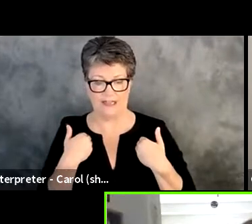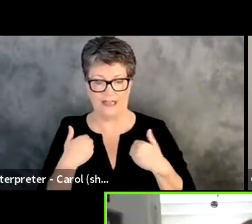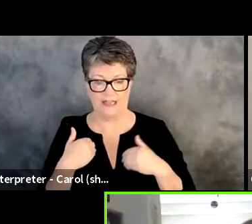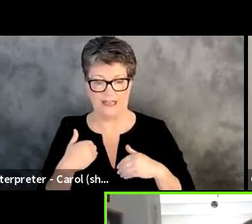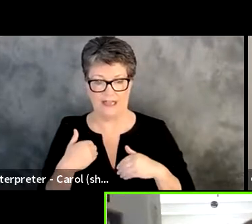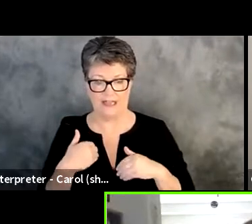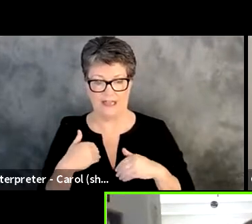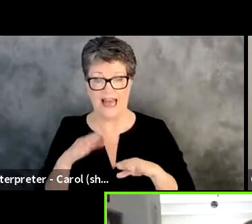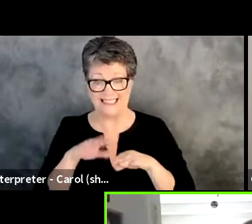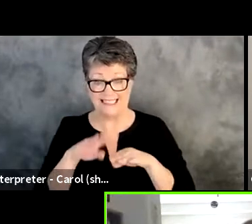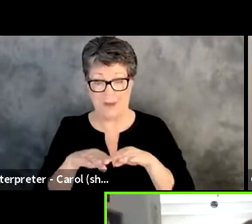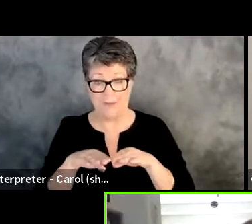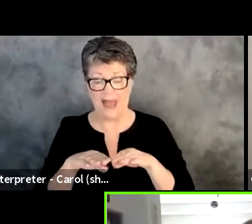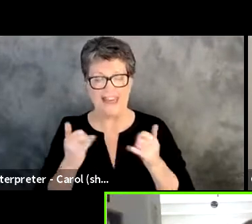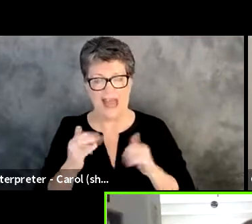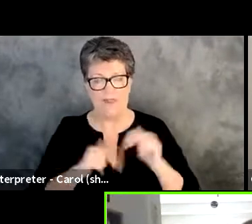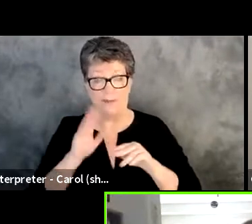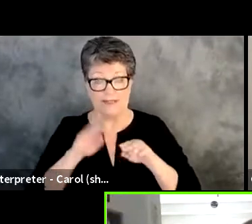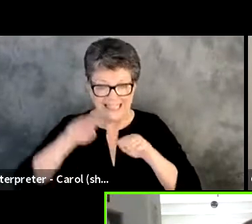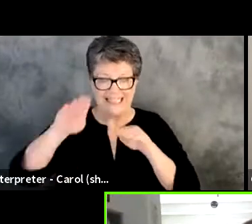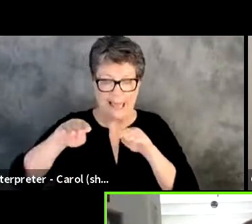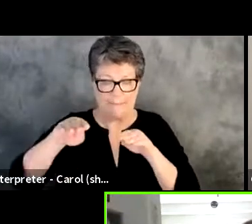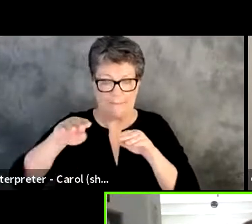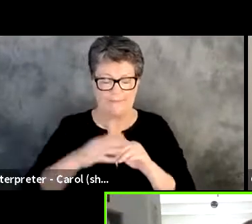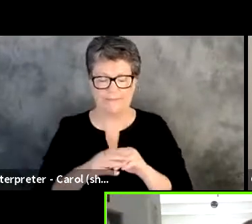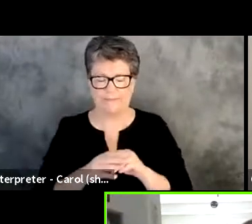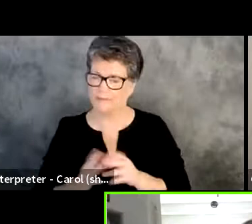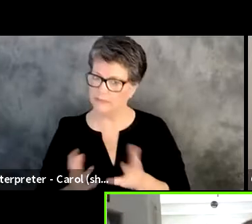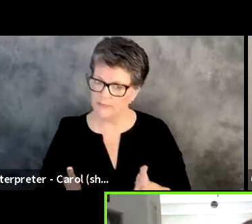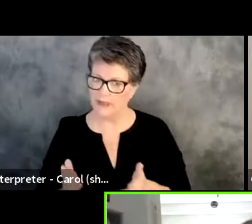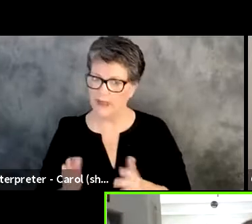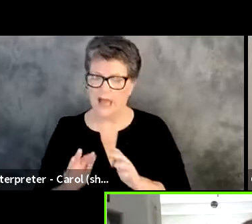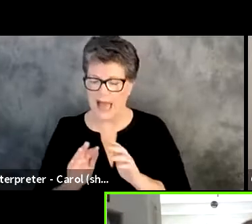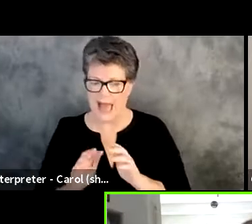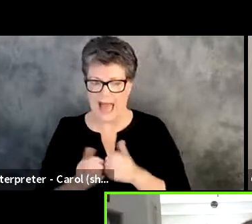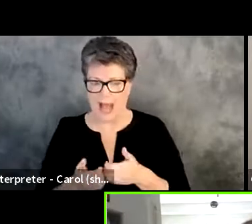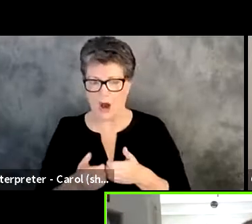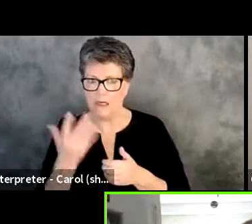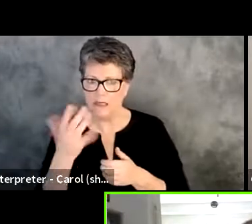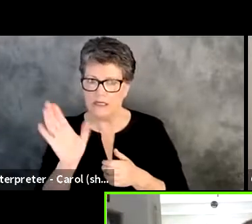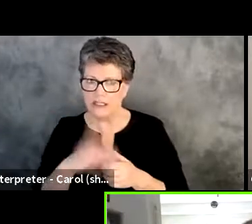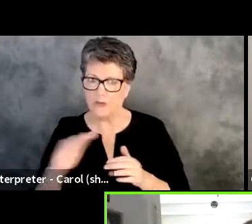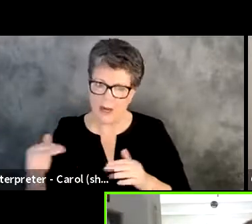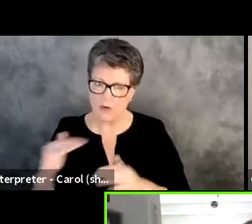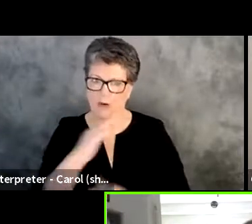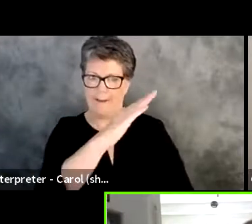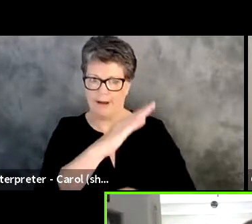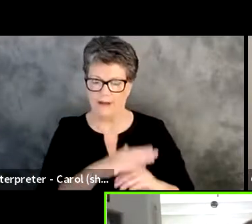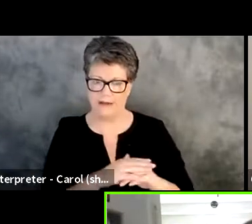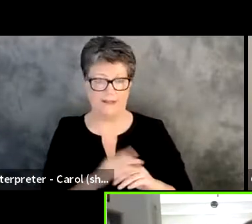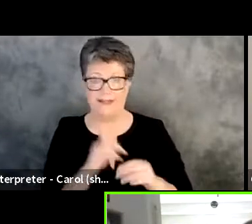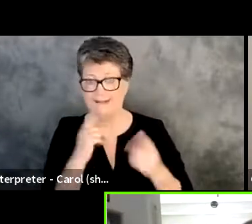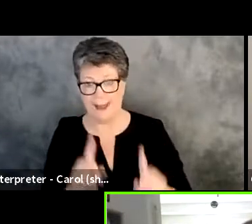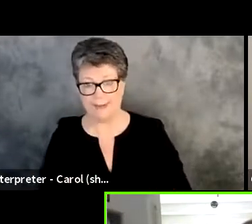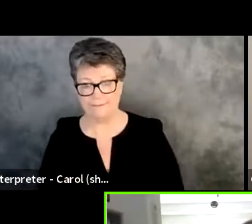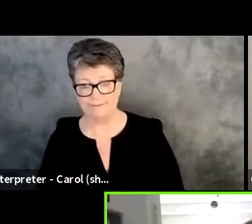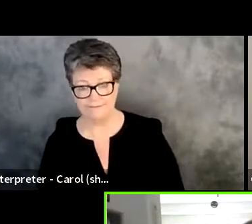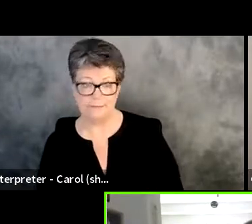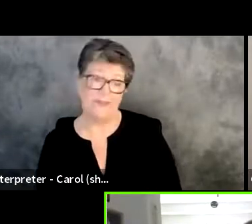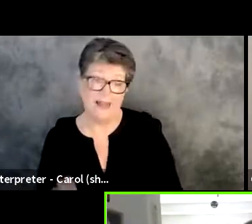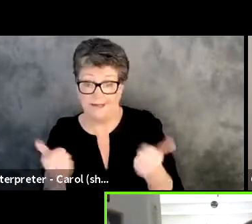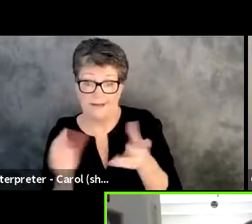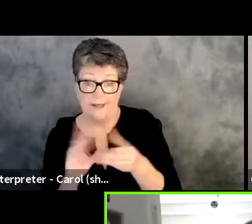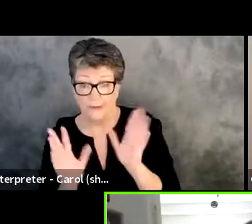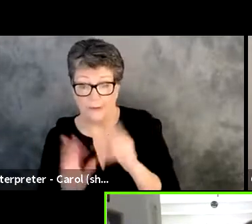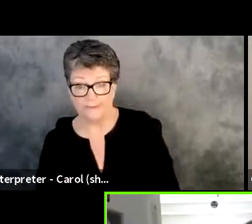in a step. So I'm trying to deal with how to get them to get a ramp, and that hasn't happened yet, but that's another